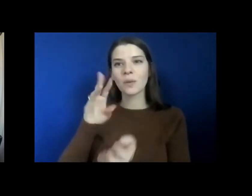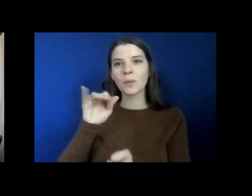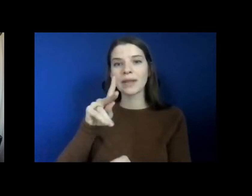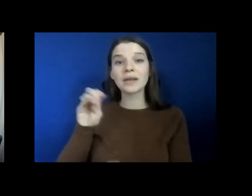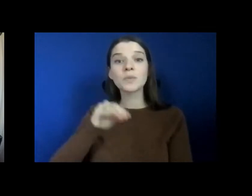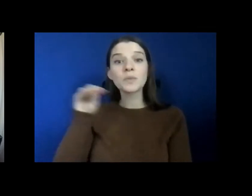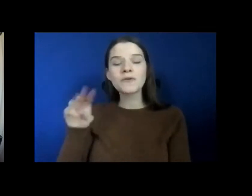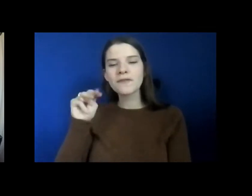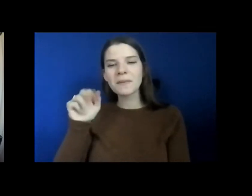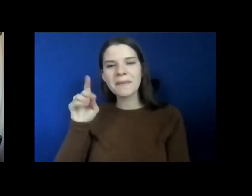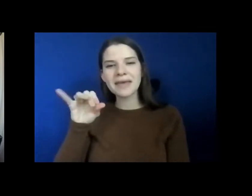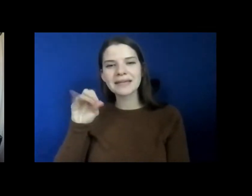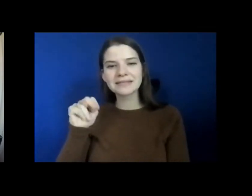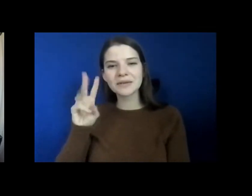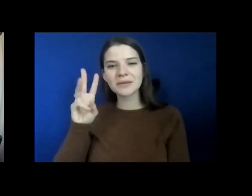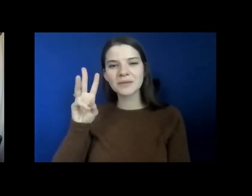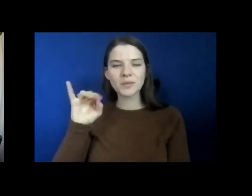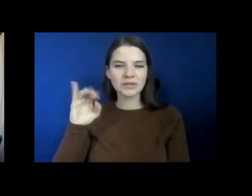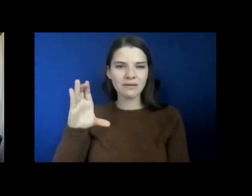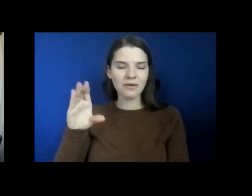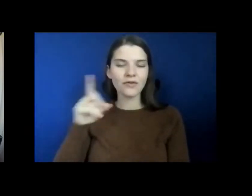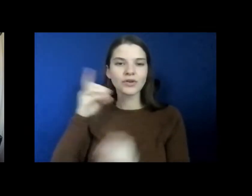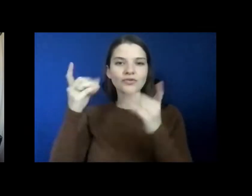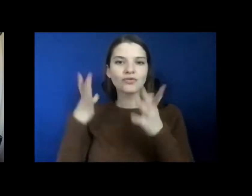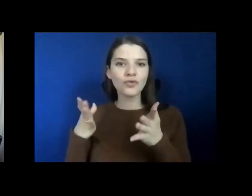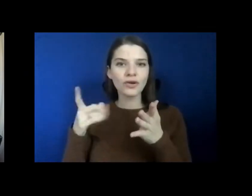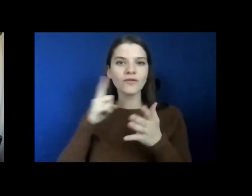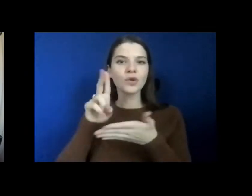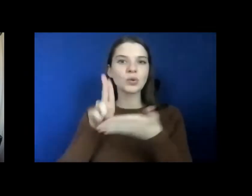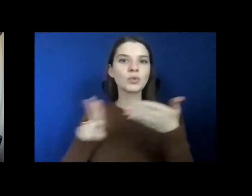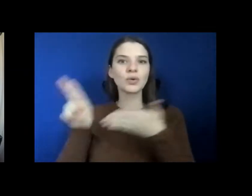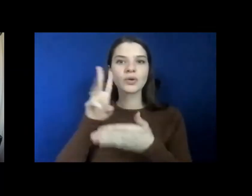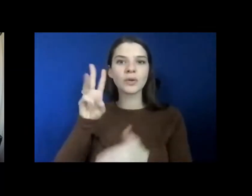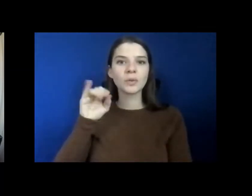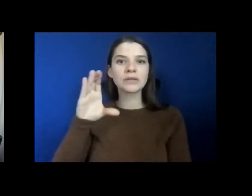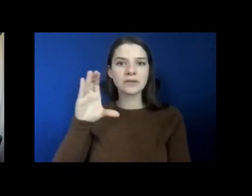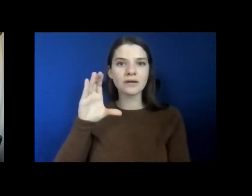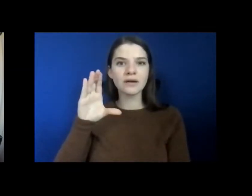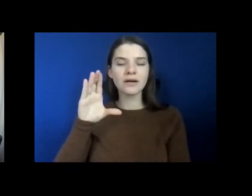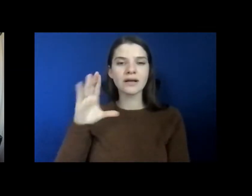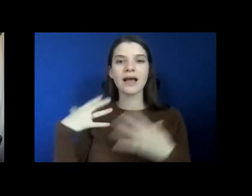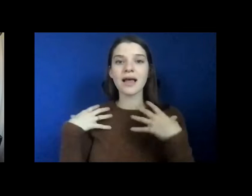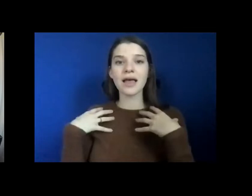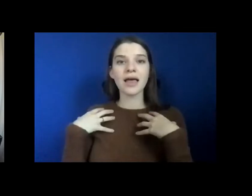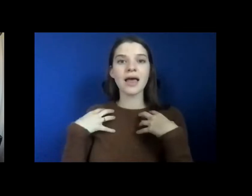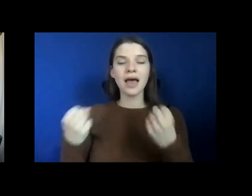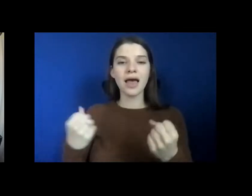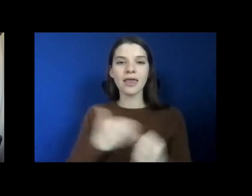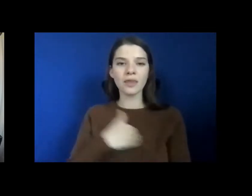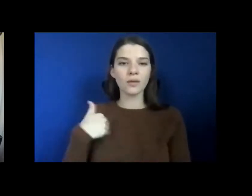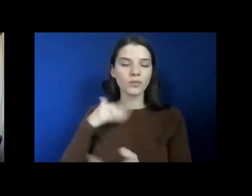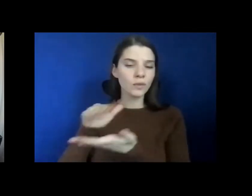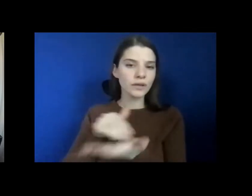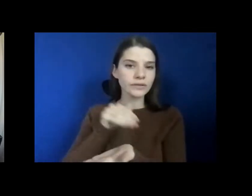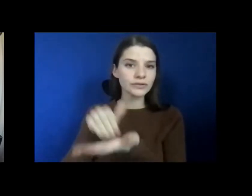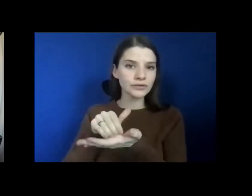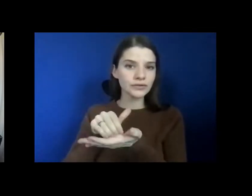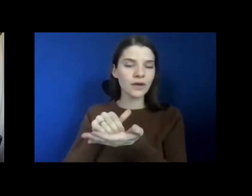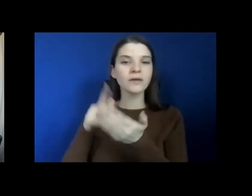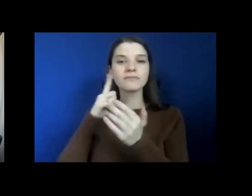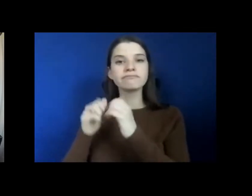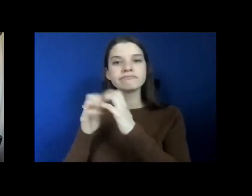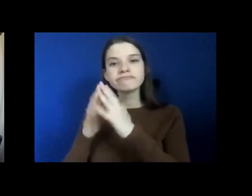Wisconsin as the director of the University of Wisconsin Health Breast Center and implemented